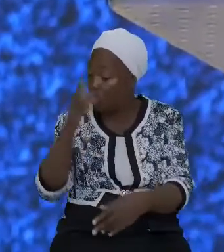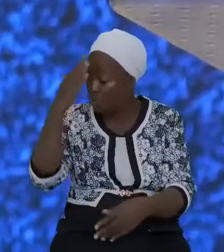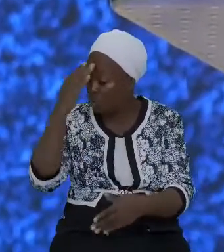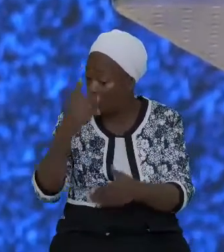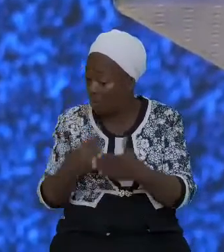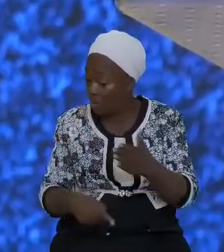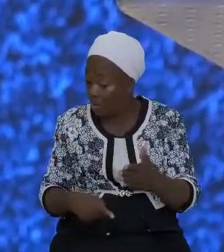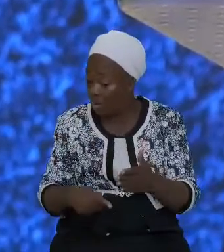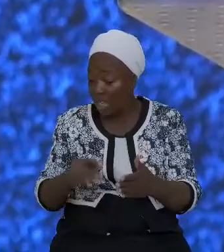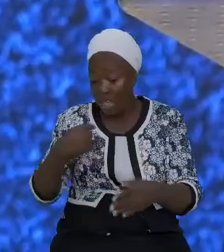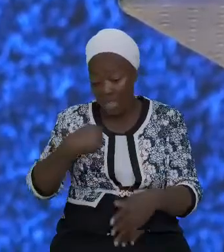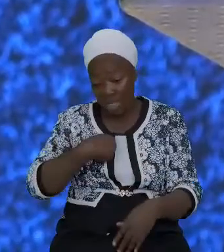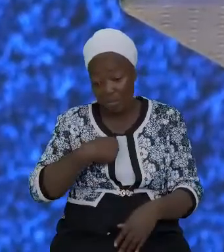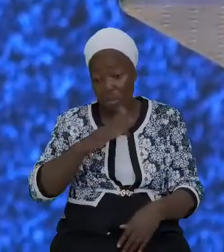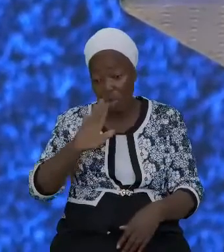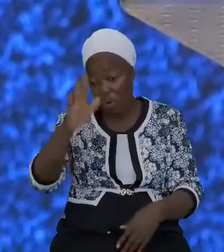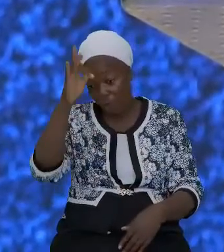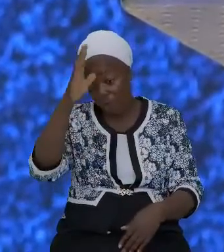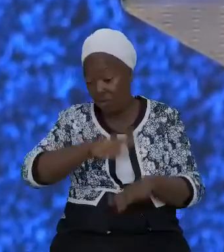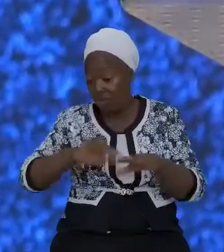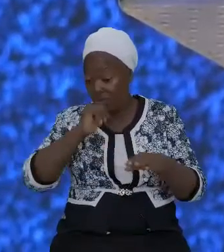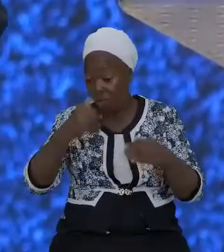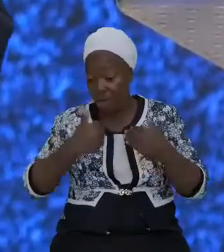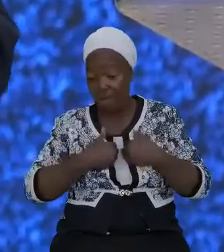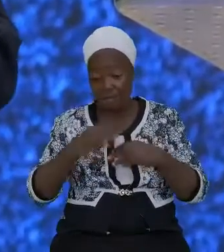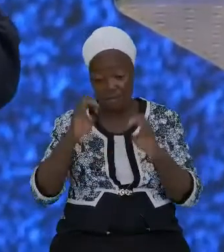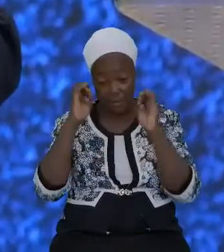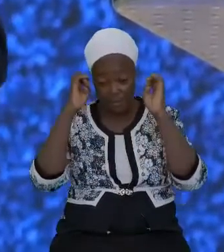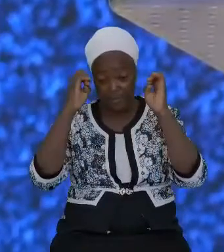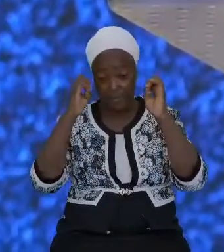education. I wanted to have education. And it's